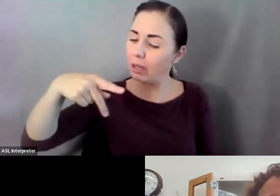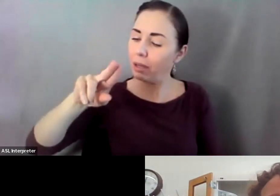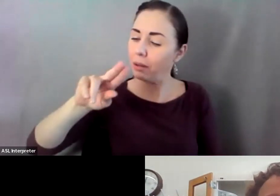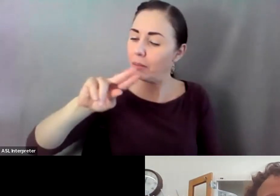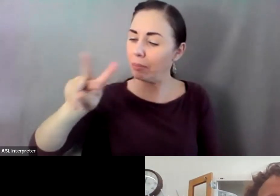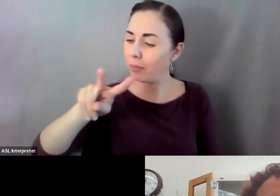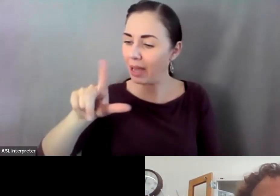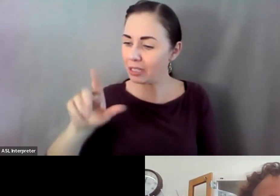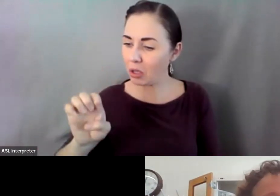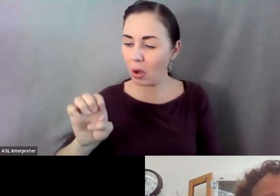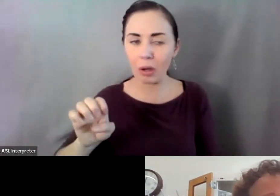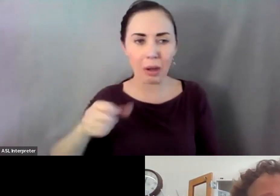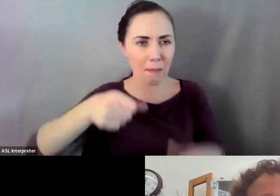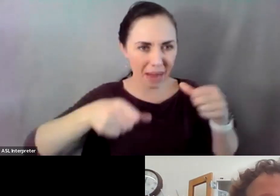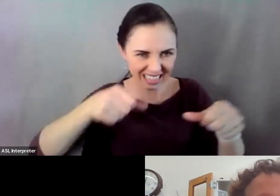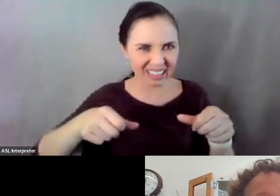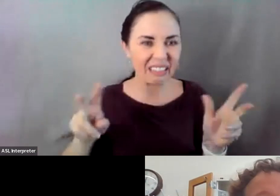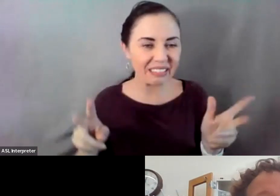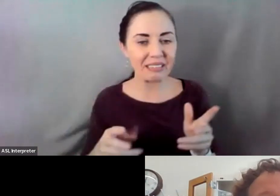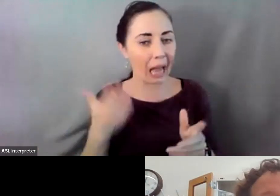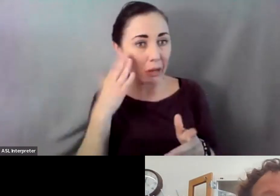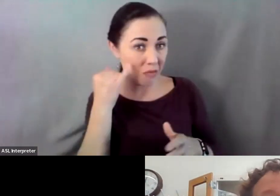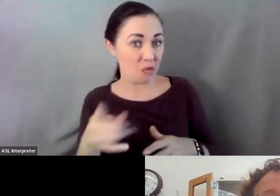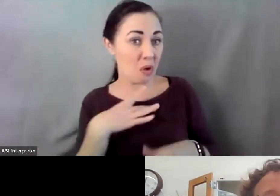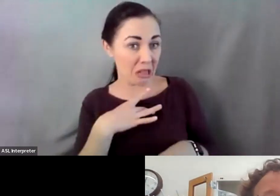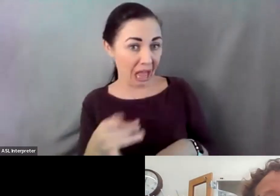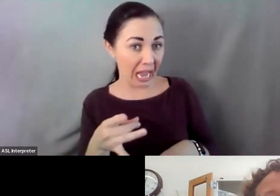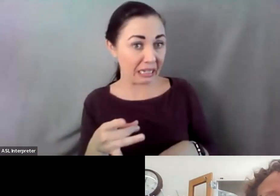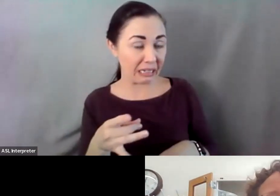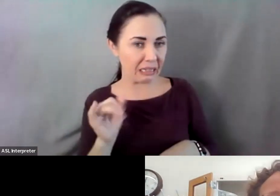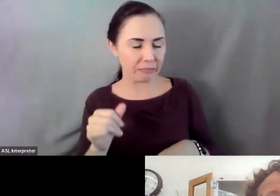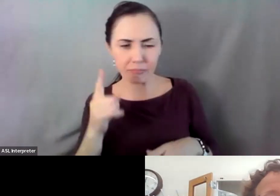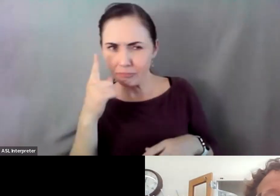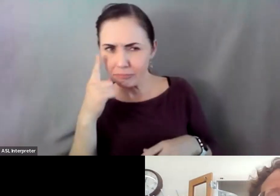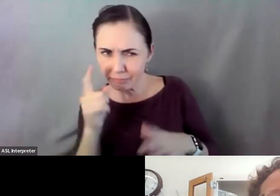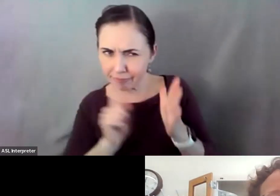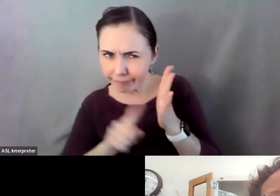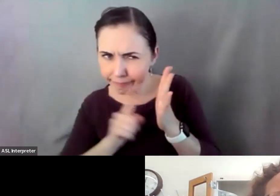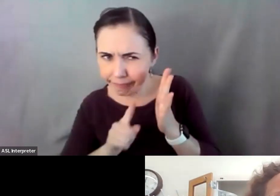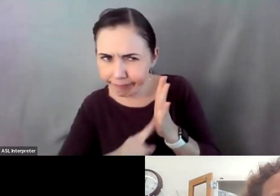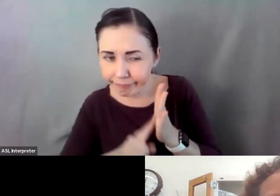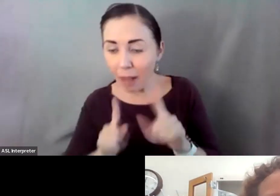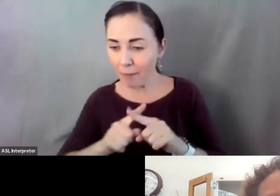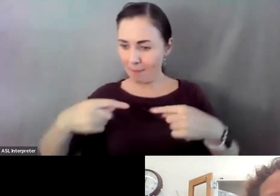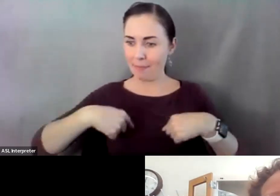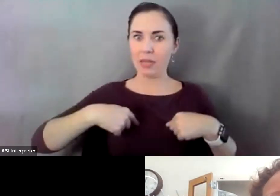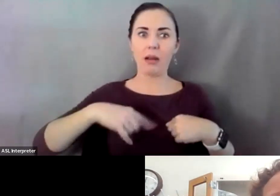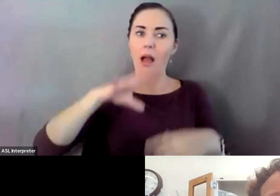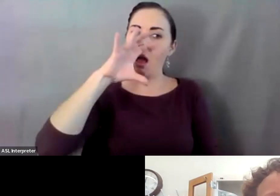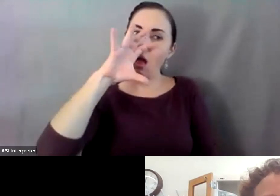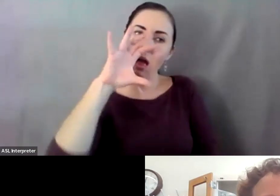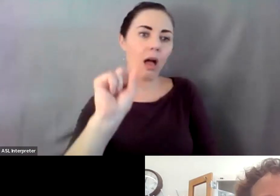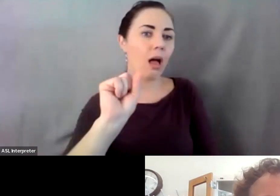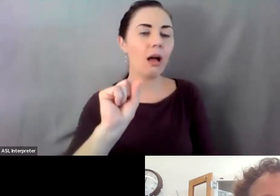you really like puzzles or mysteries, but to me, that's what doing research is about. It's